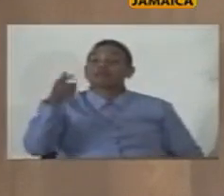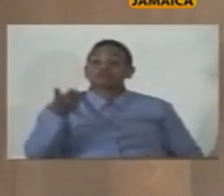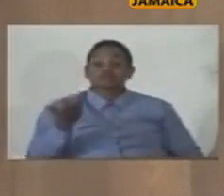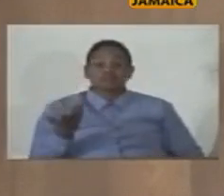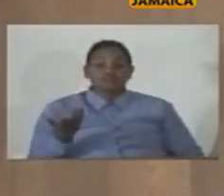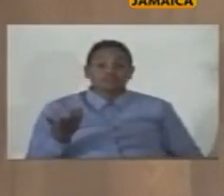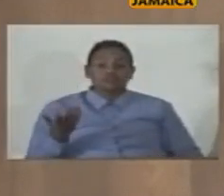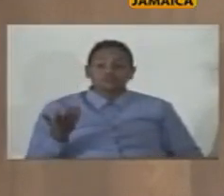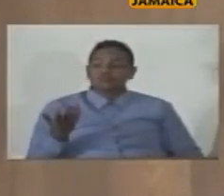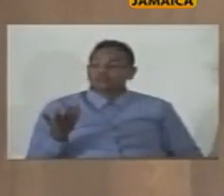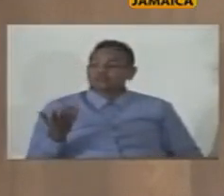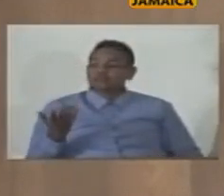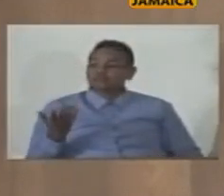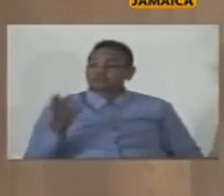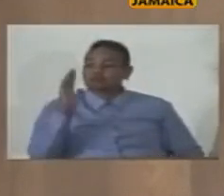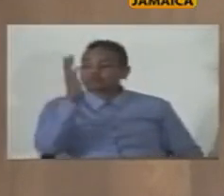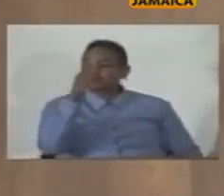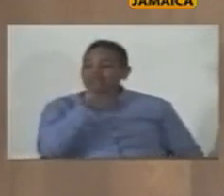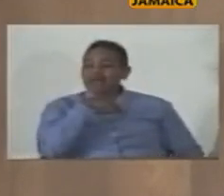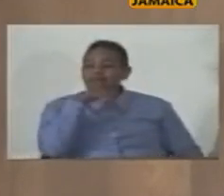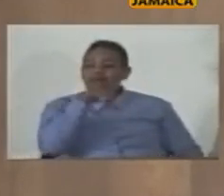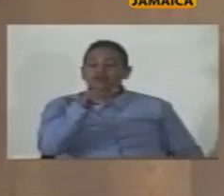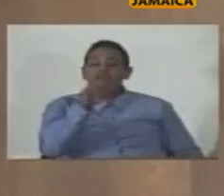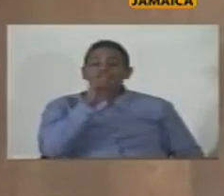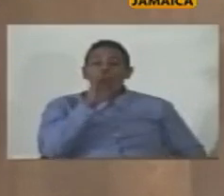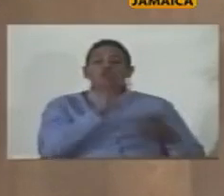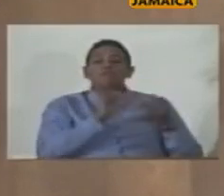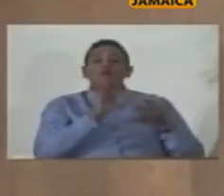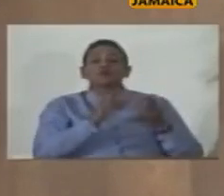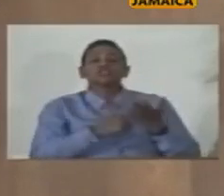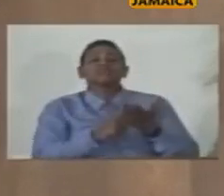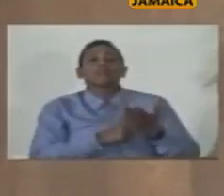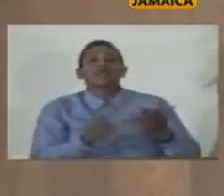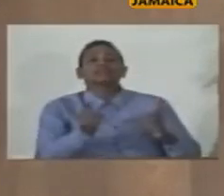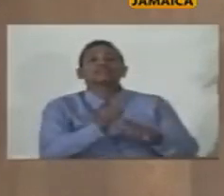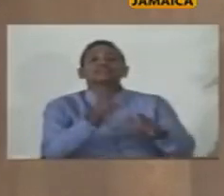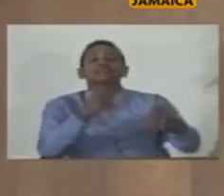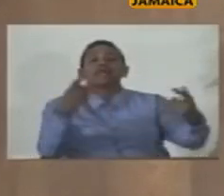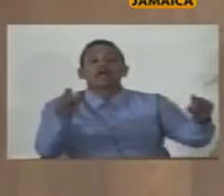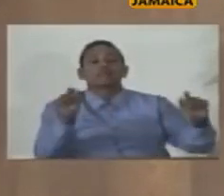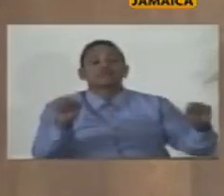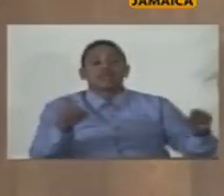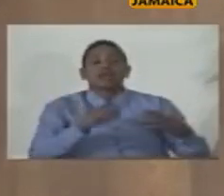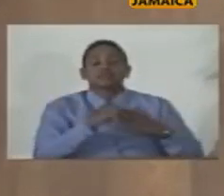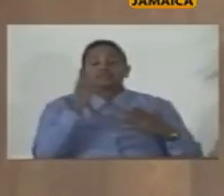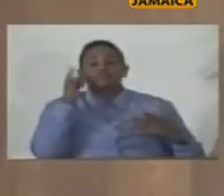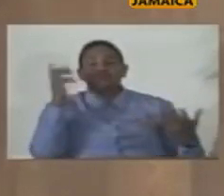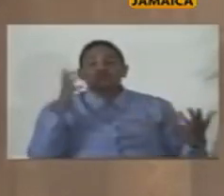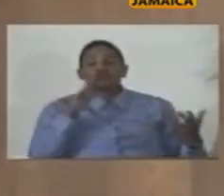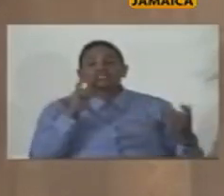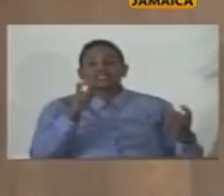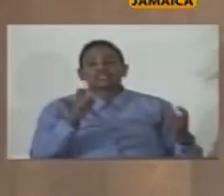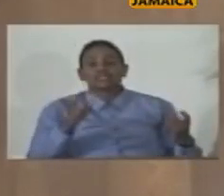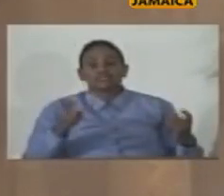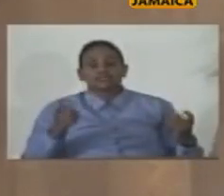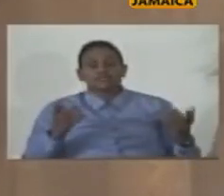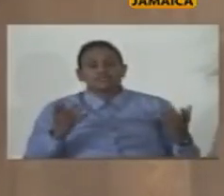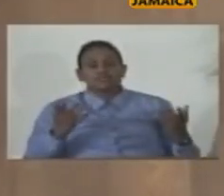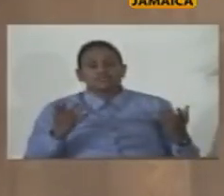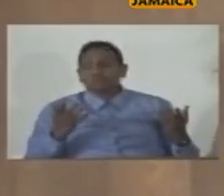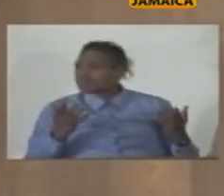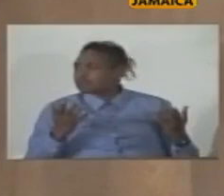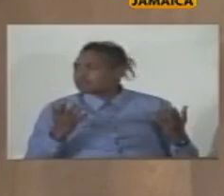Speaker, I'm calling for the motion to be debated in order to bring closure to some of these